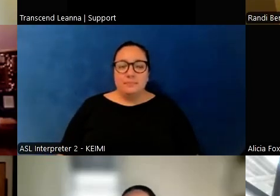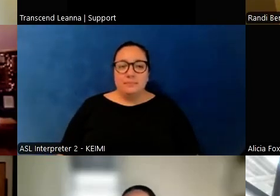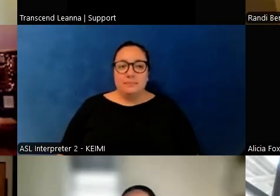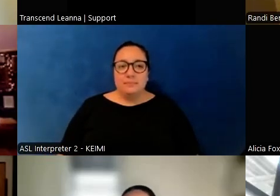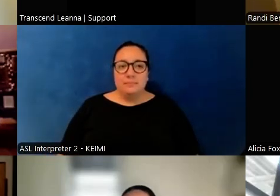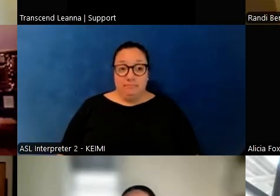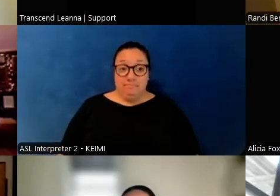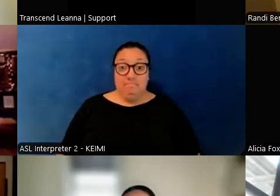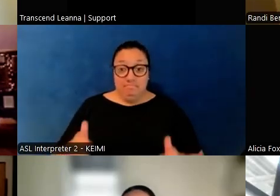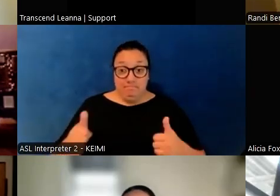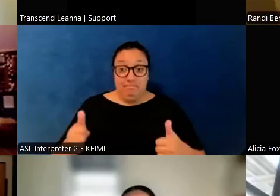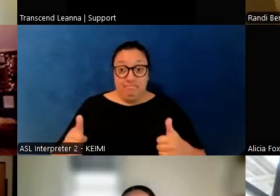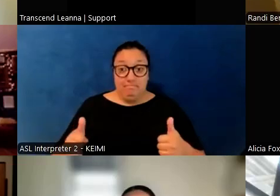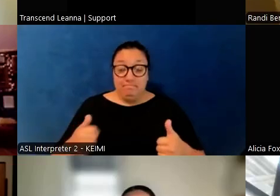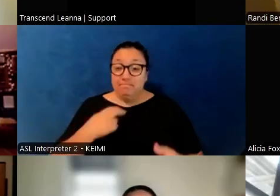Am I good now? Okay, great.